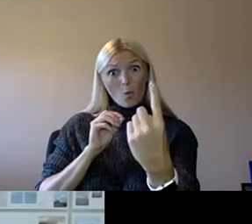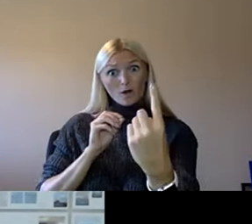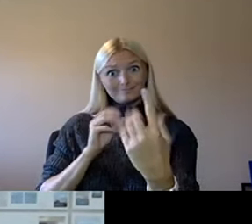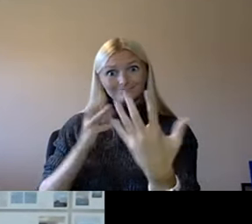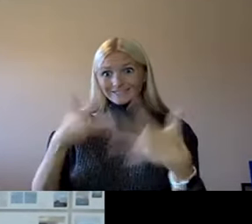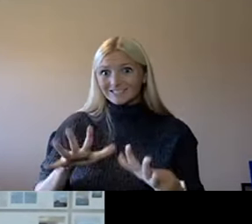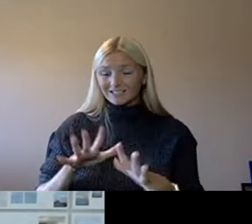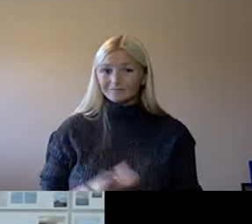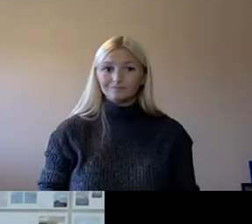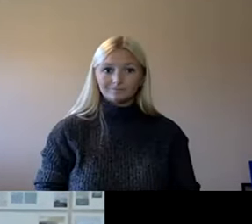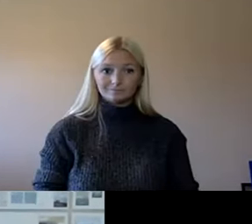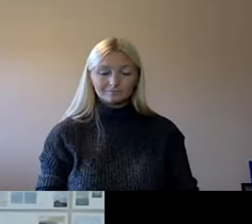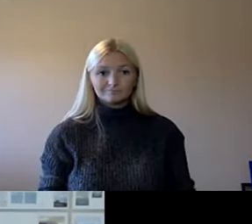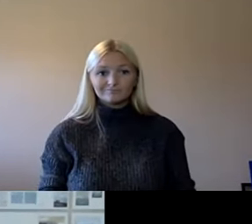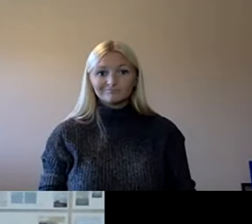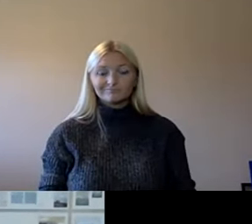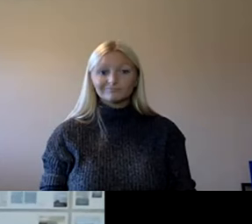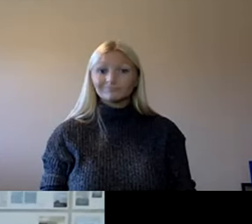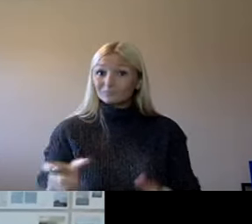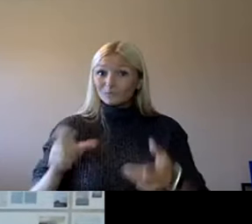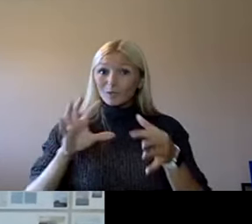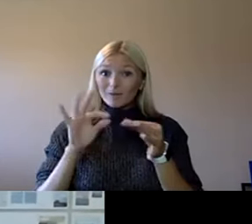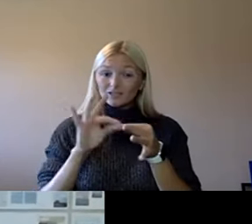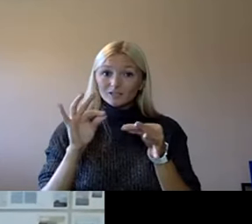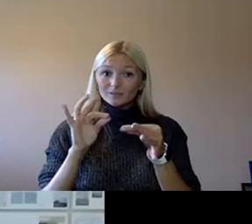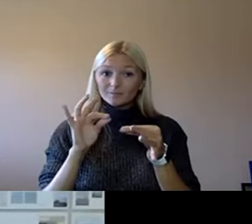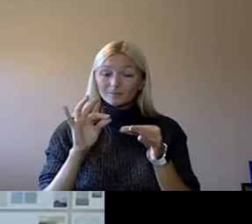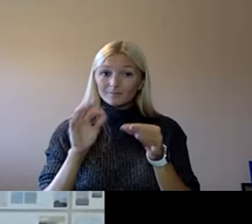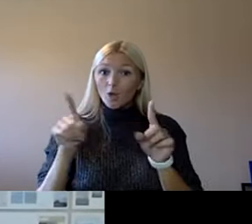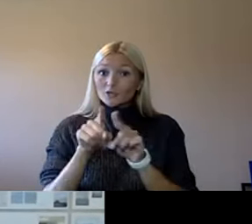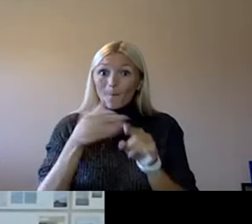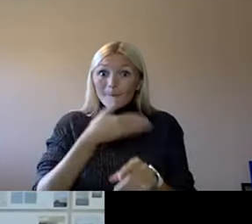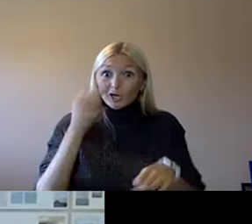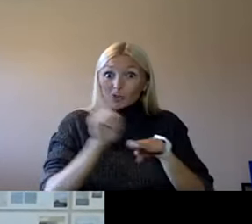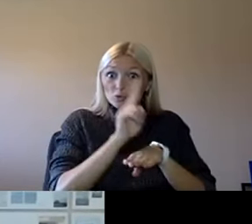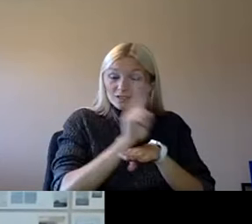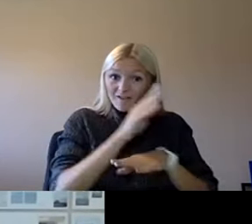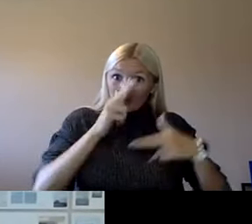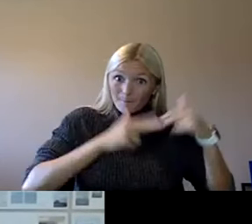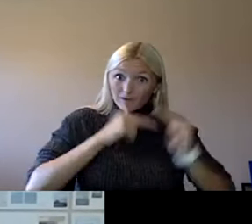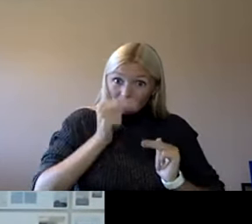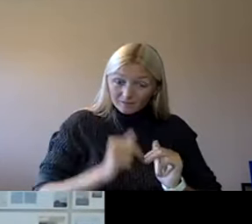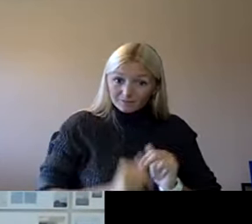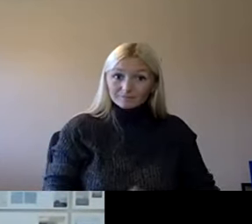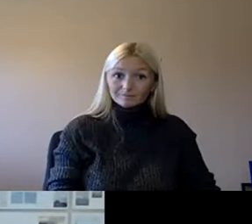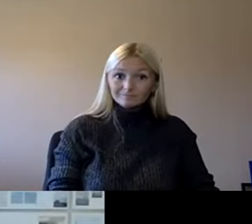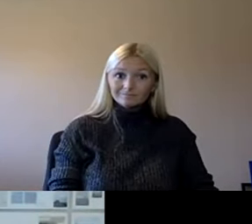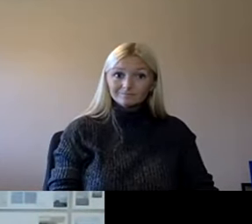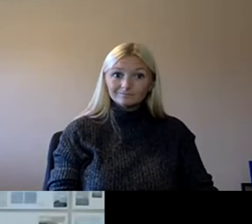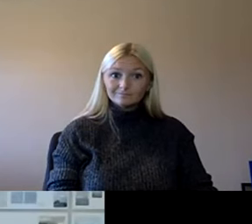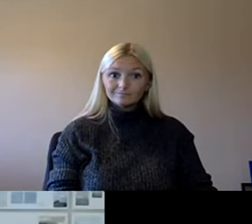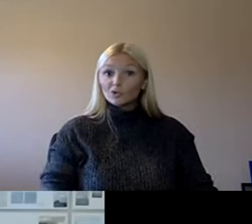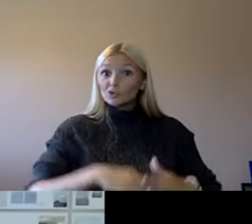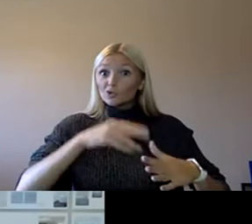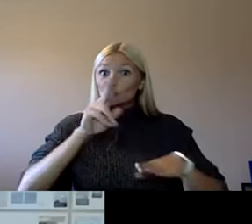classroom. You might want to mention that it's also a better use of the building because we're actually using the